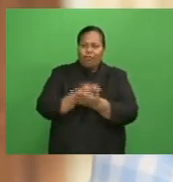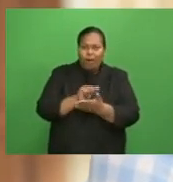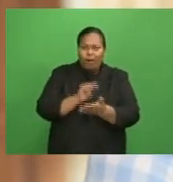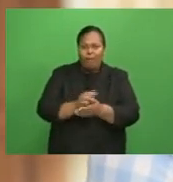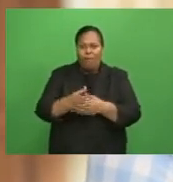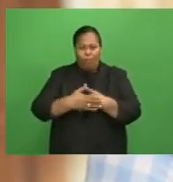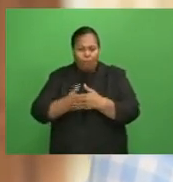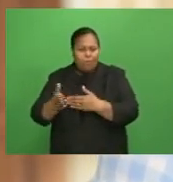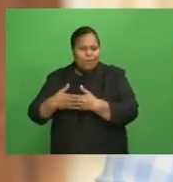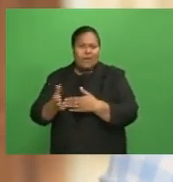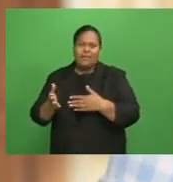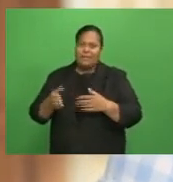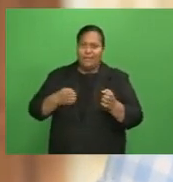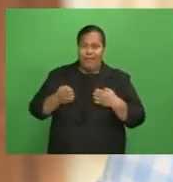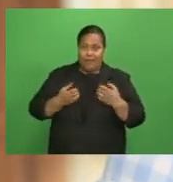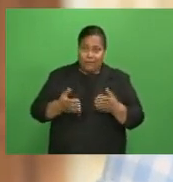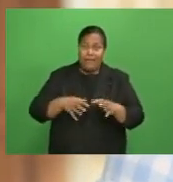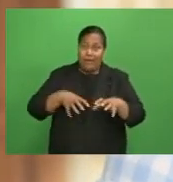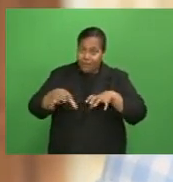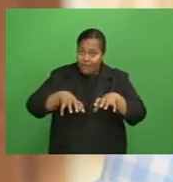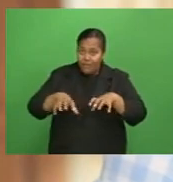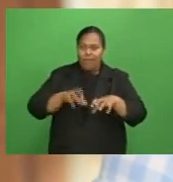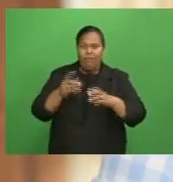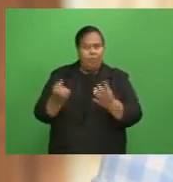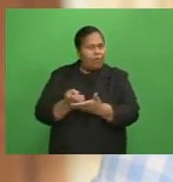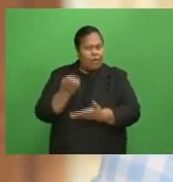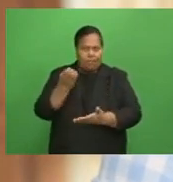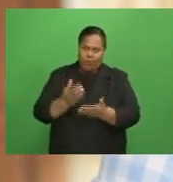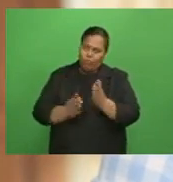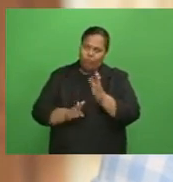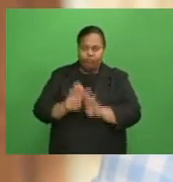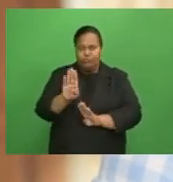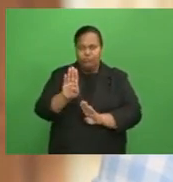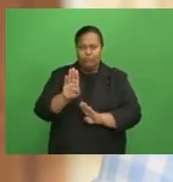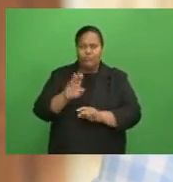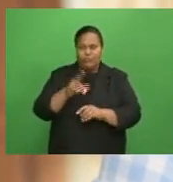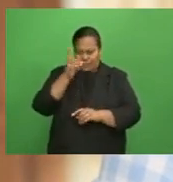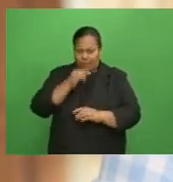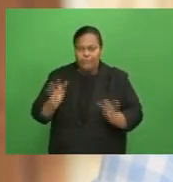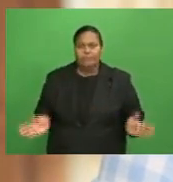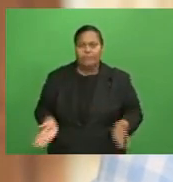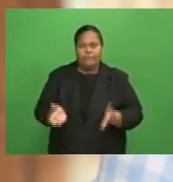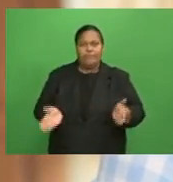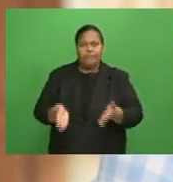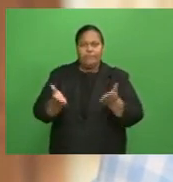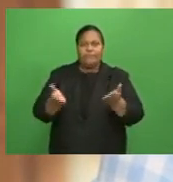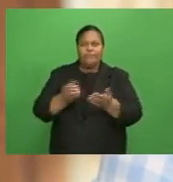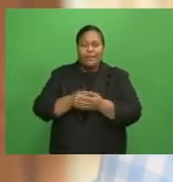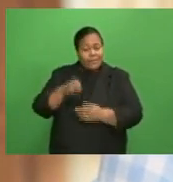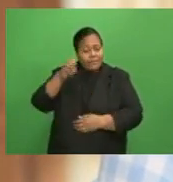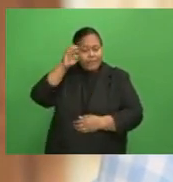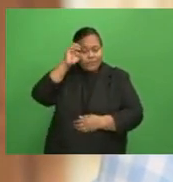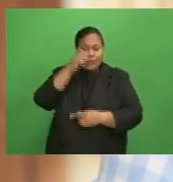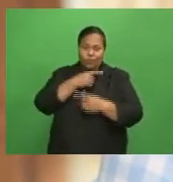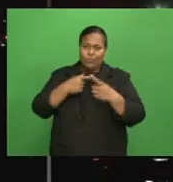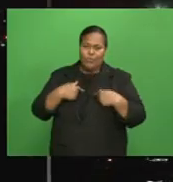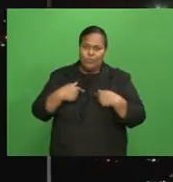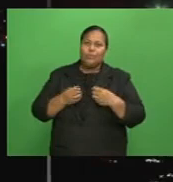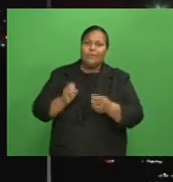excited, people spend money, and it's an expectation when we make a cane